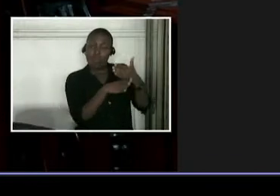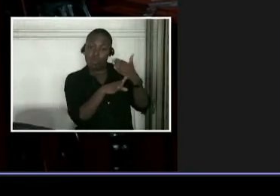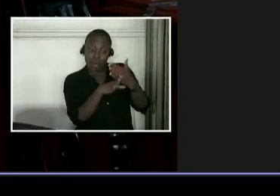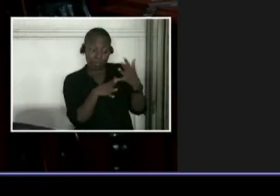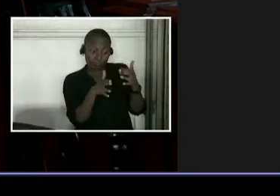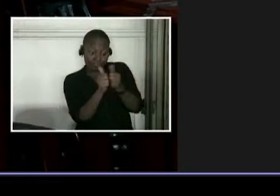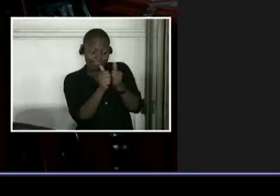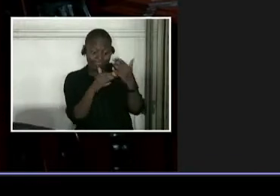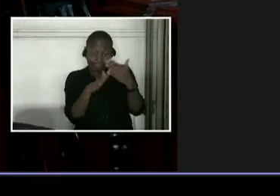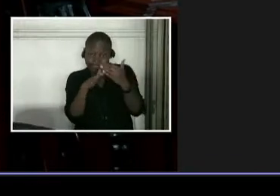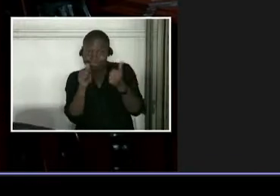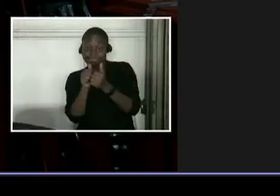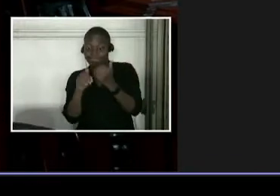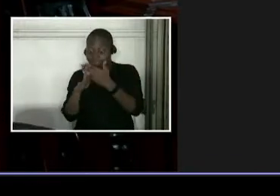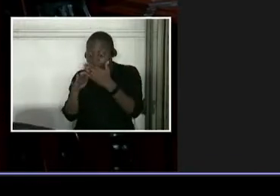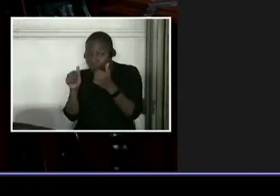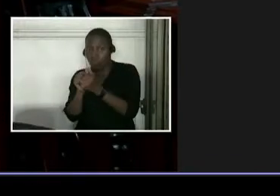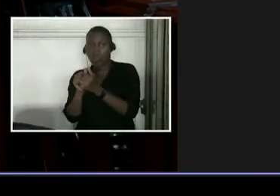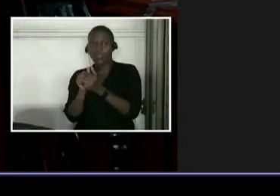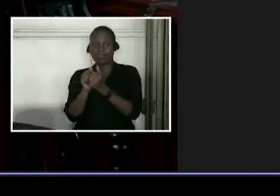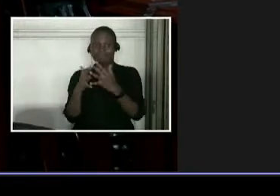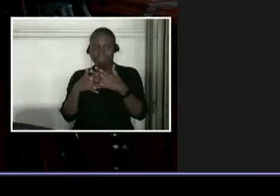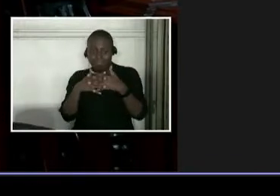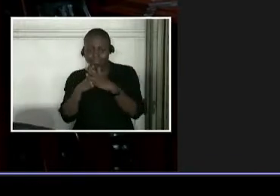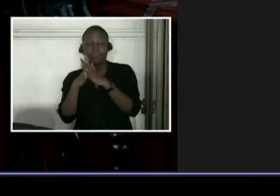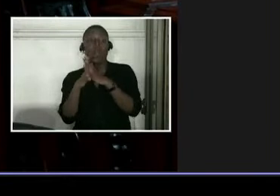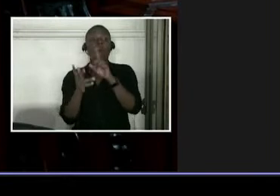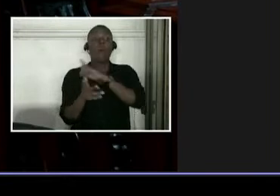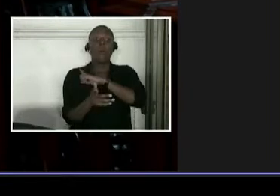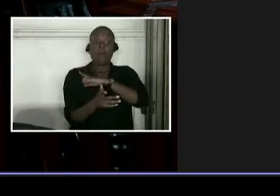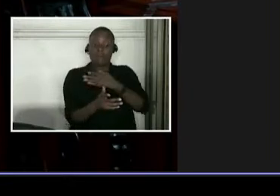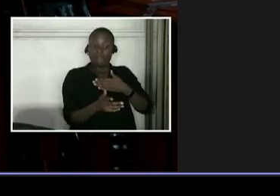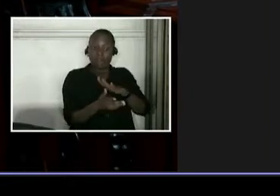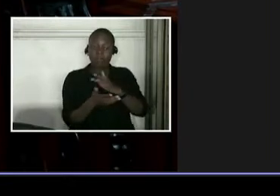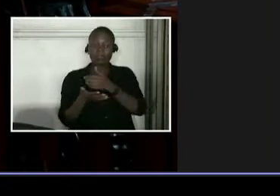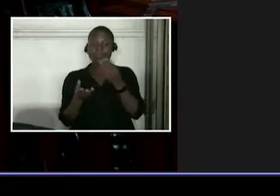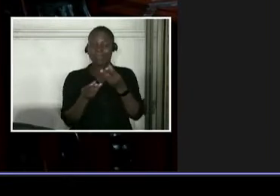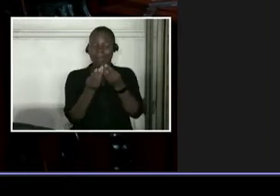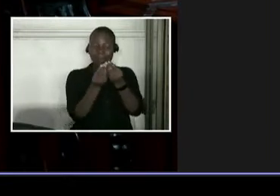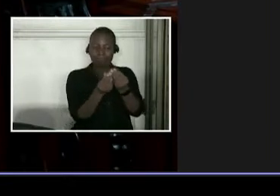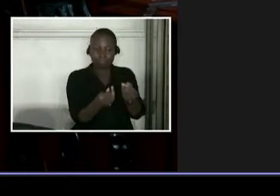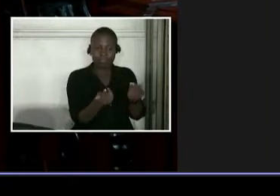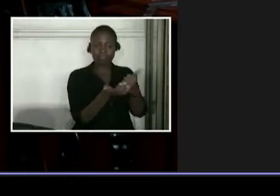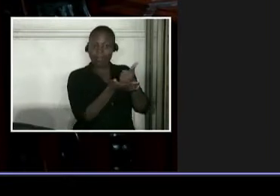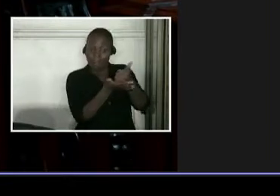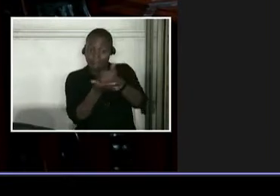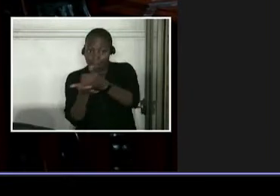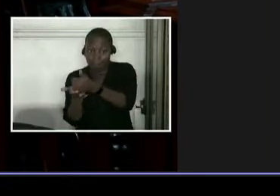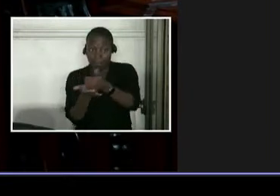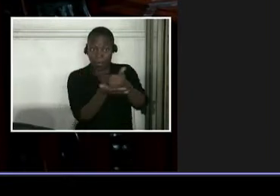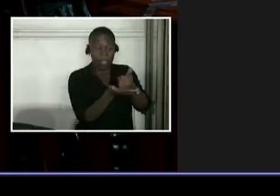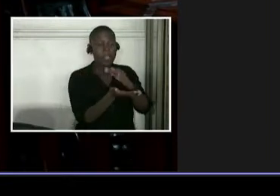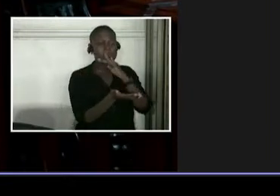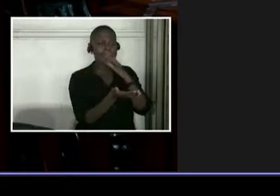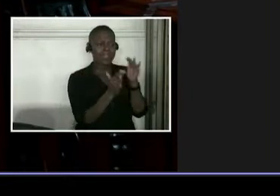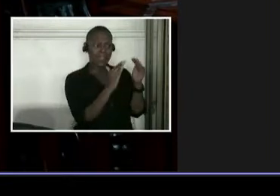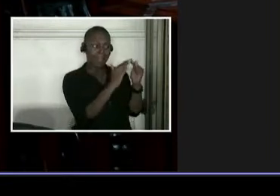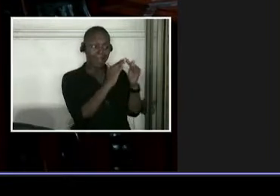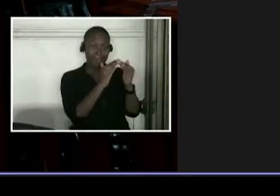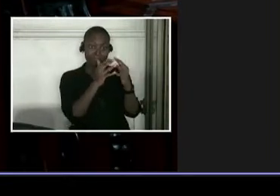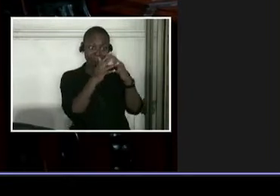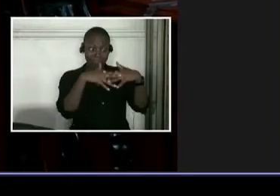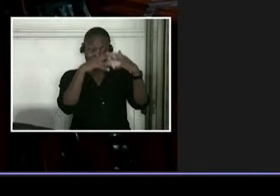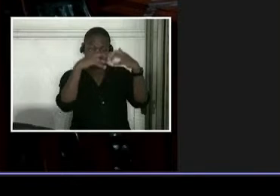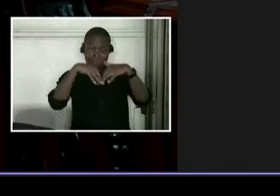have allowed us to build temporary residential units in vacant land to accommodate the displaced communities. On the other